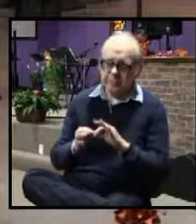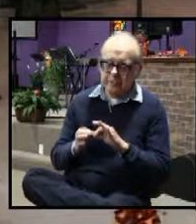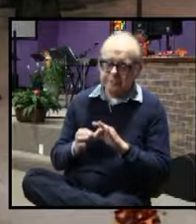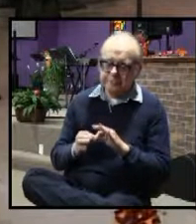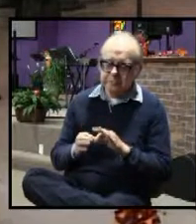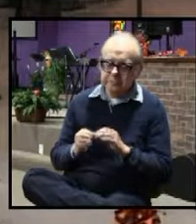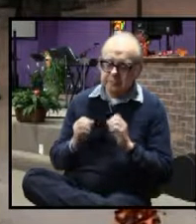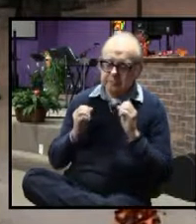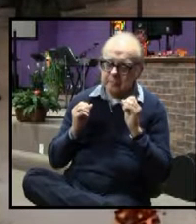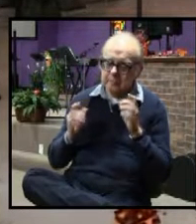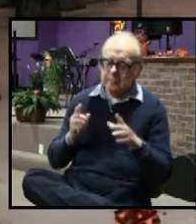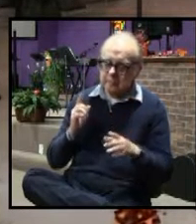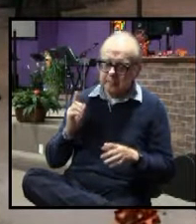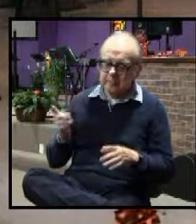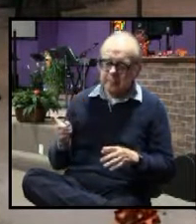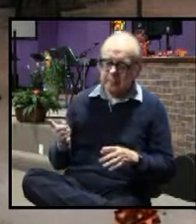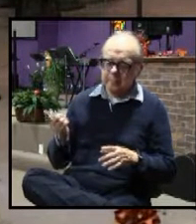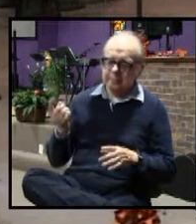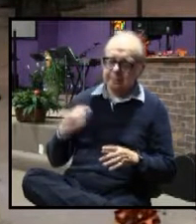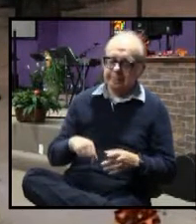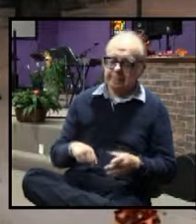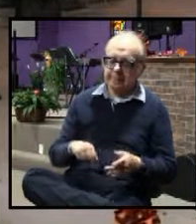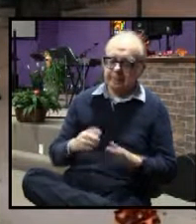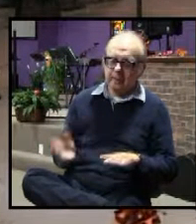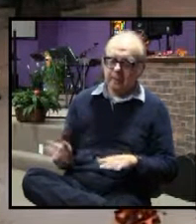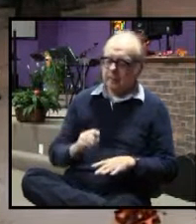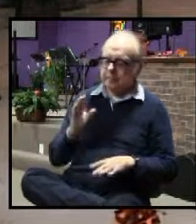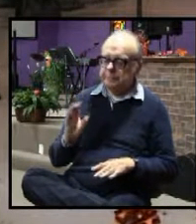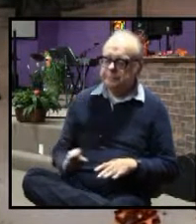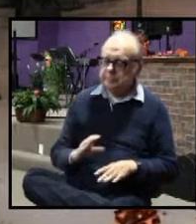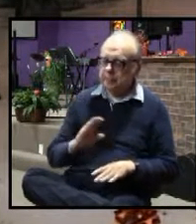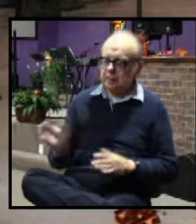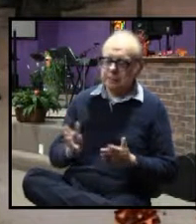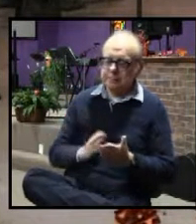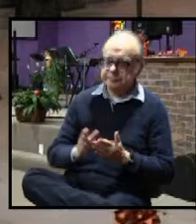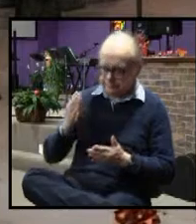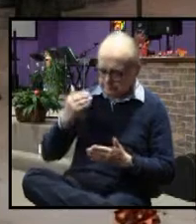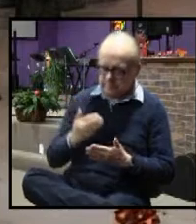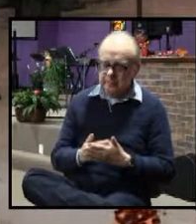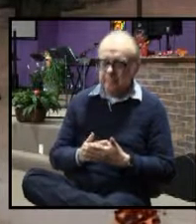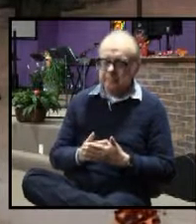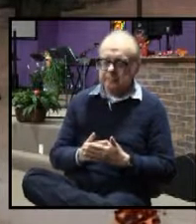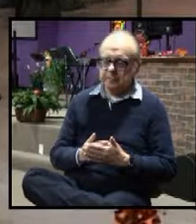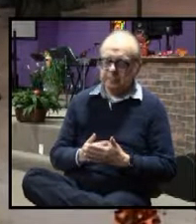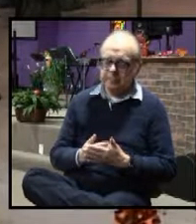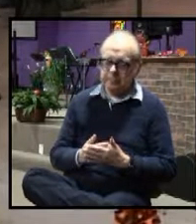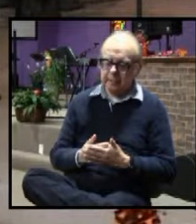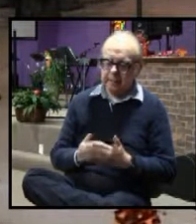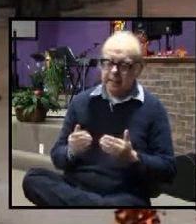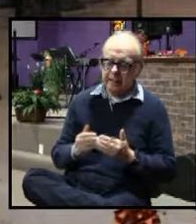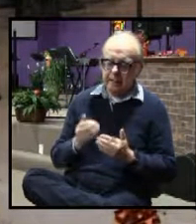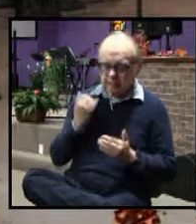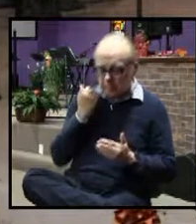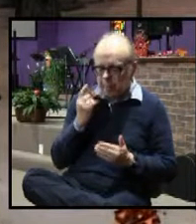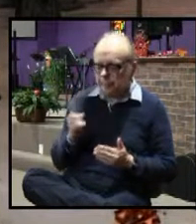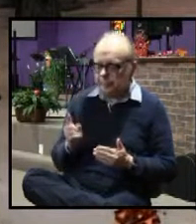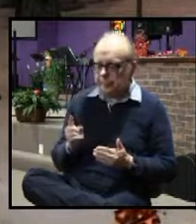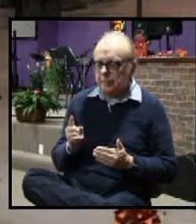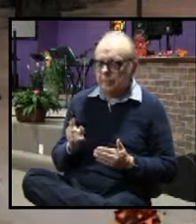significant. Because, Father, you would have come to die on the cross through your son, even if one of